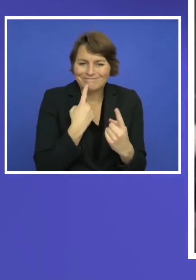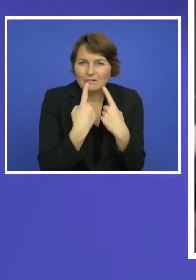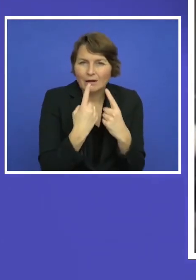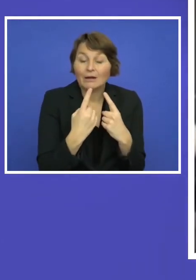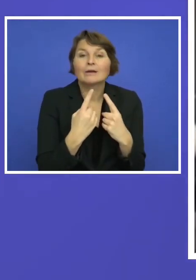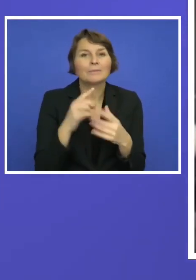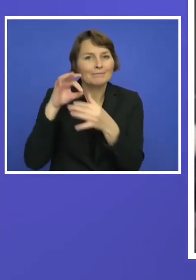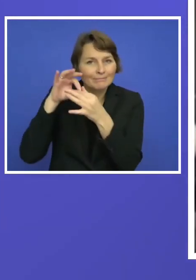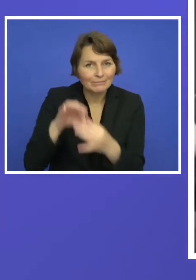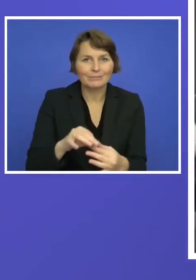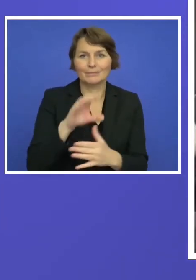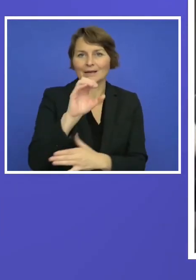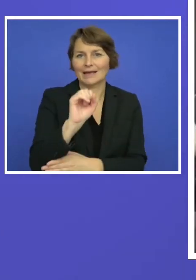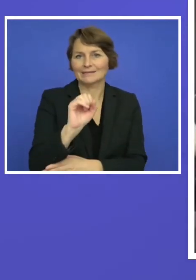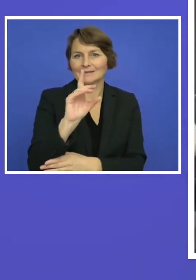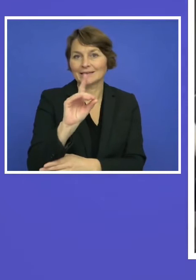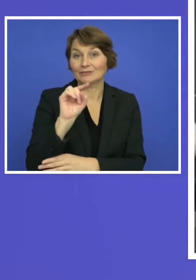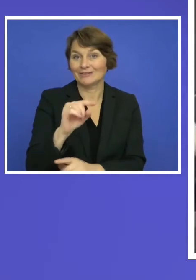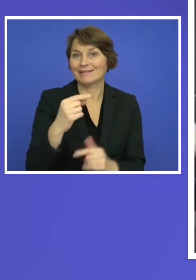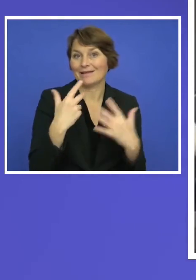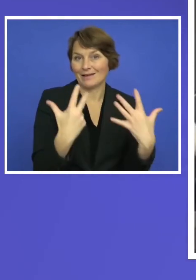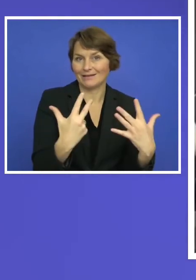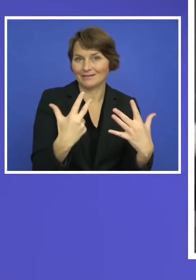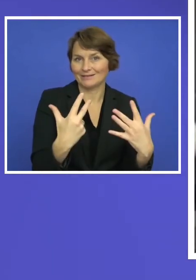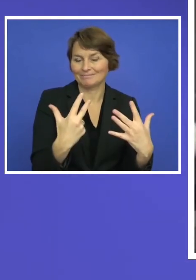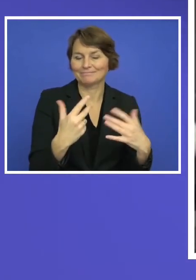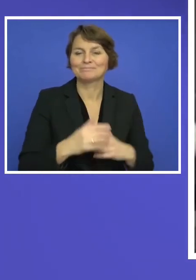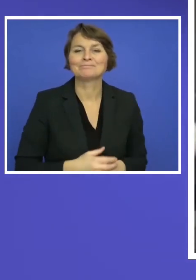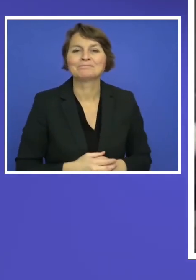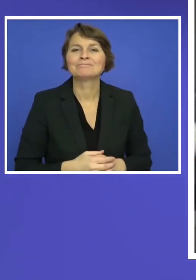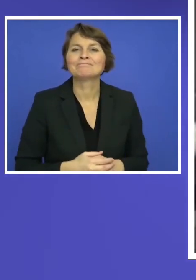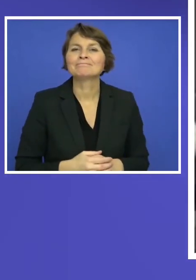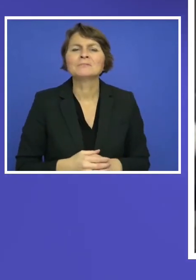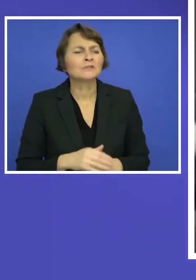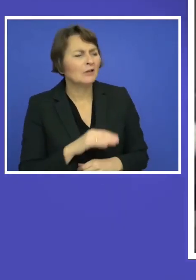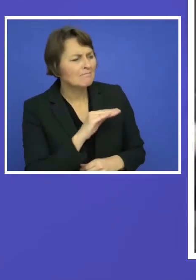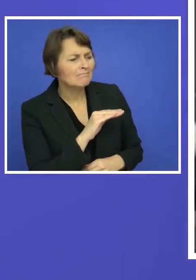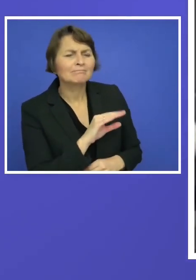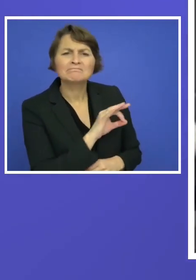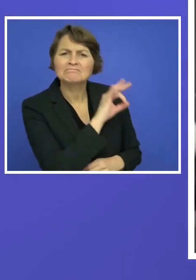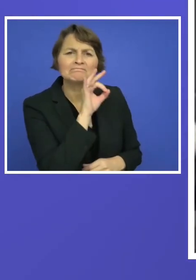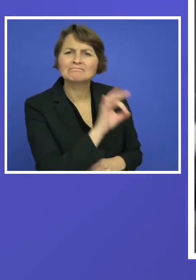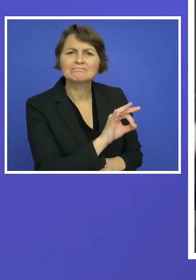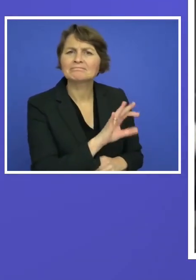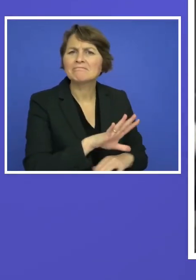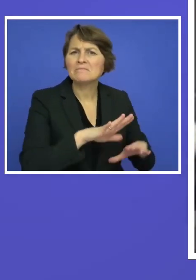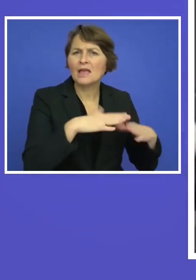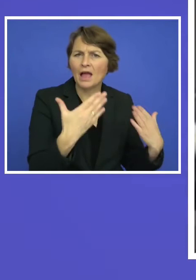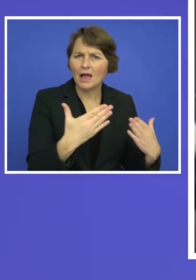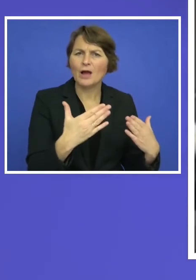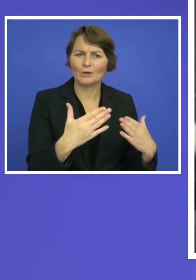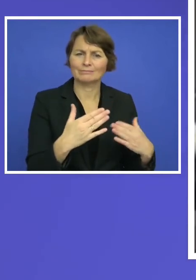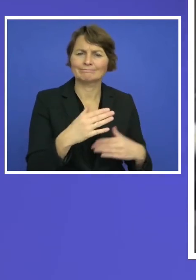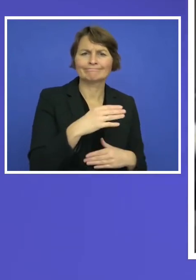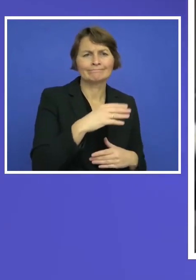Goal 8. Christiana, I would like to turn to you. How does gender equity and leadership fit into